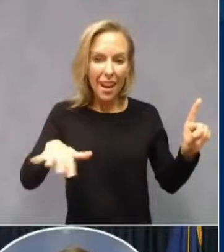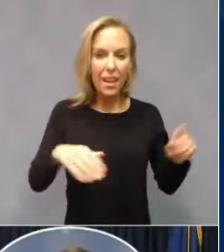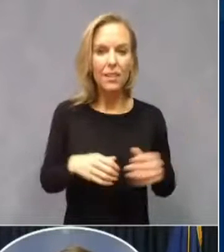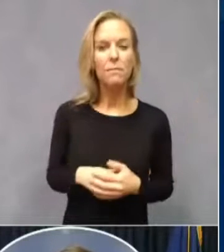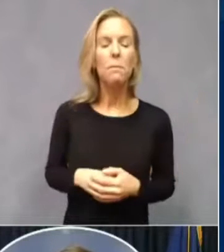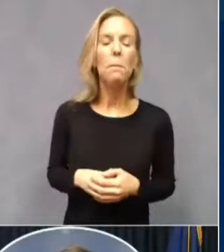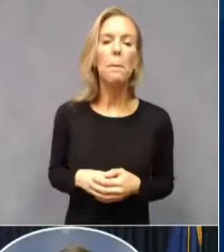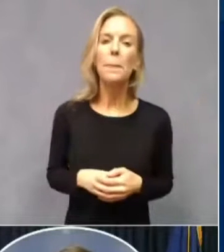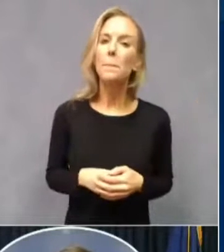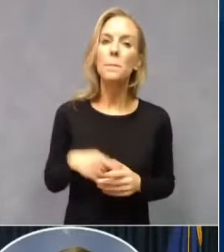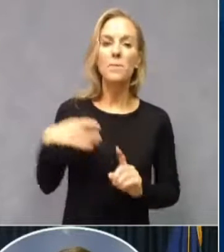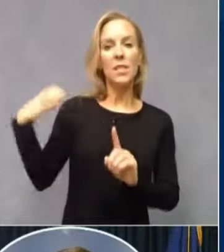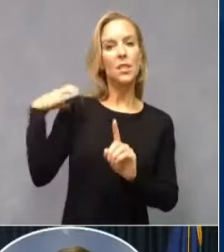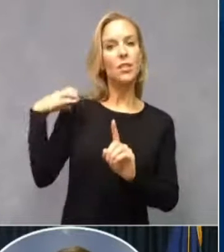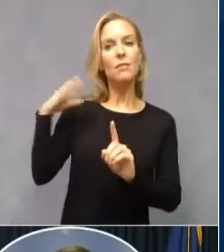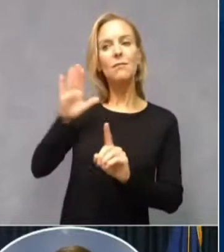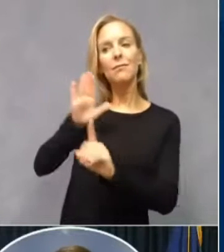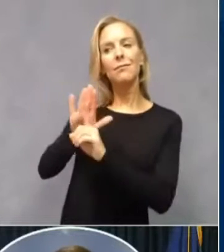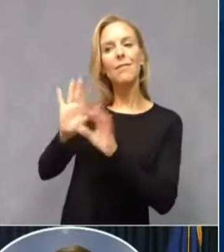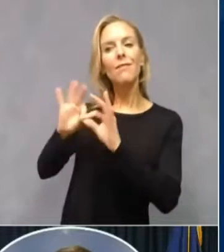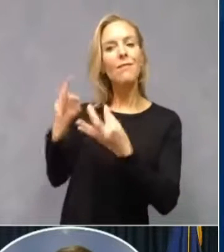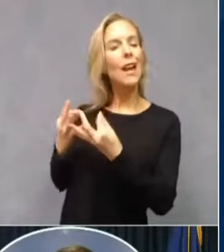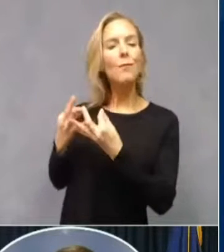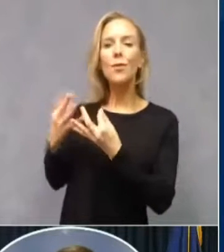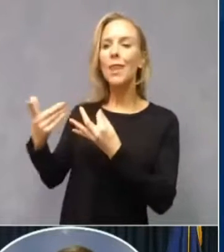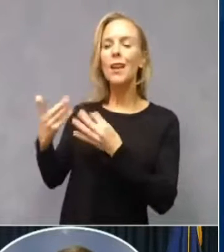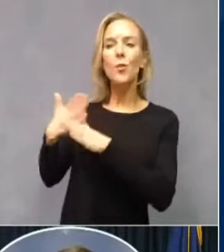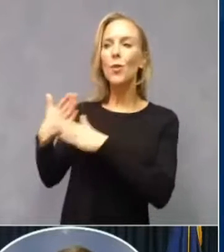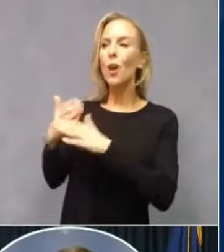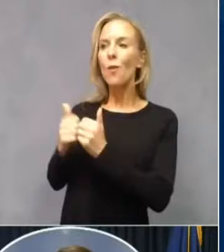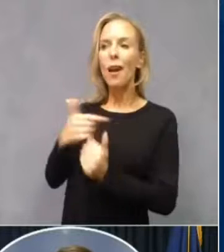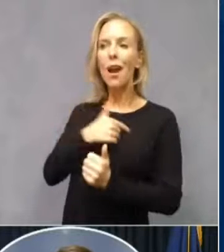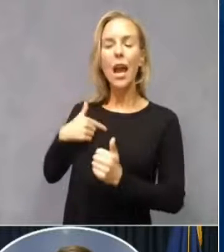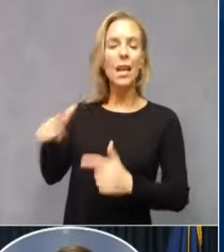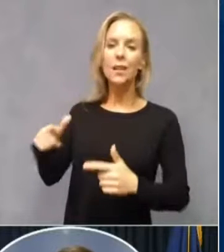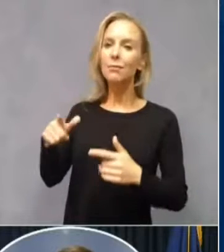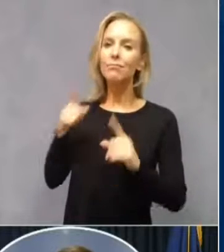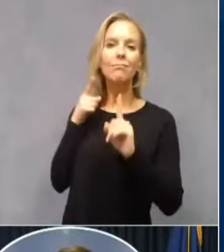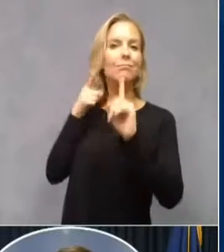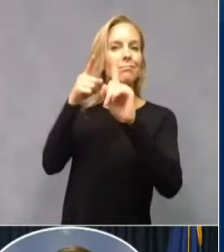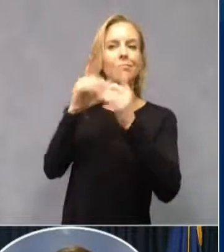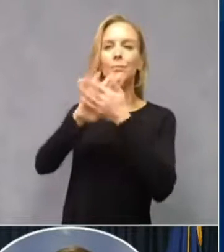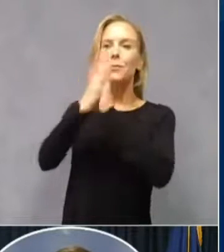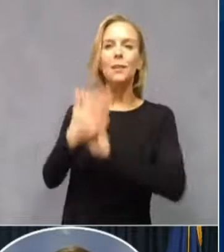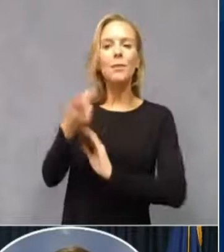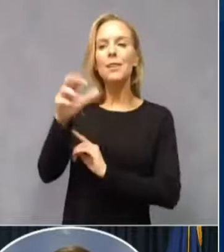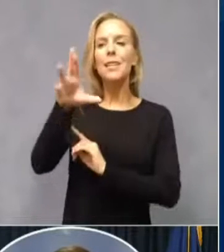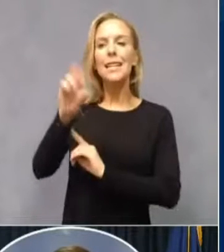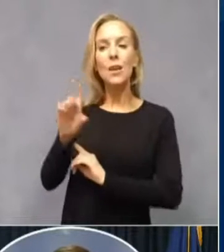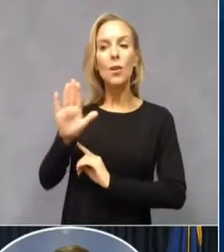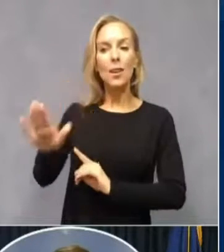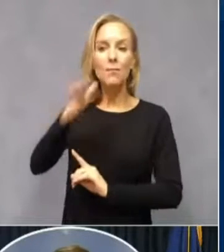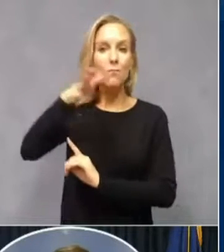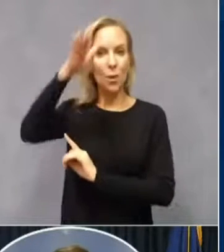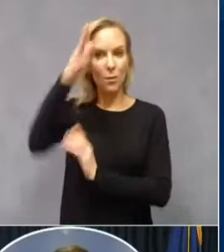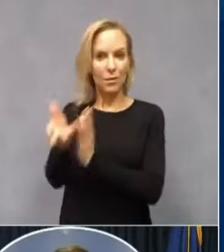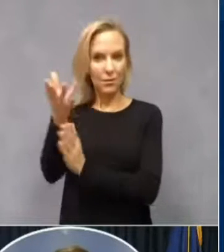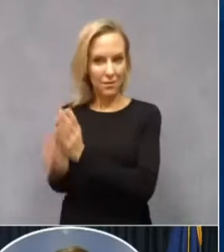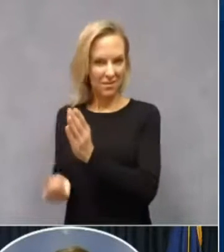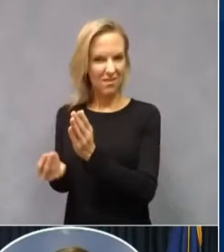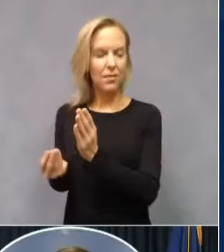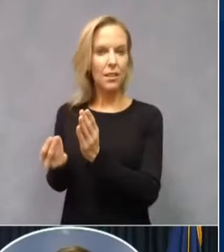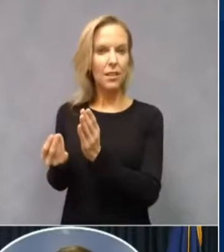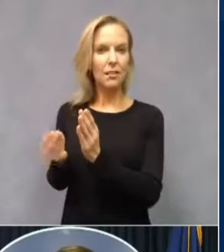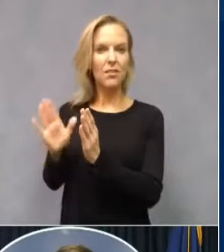The chief's family shared that he was destined to be a hero. After losing his own parents, William and Patricia, early in his